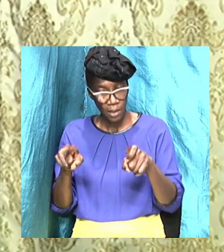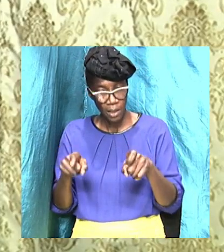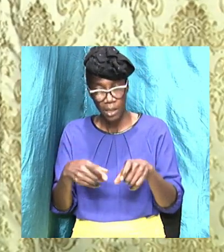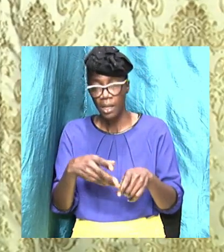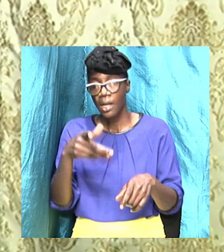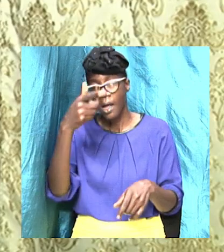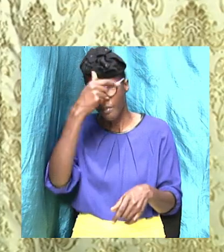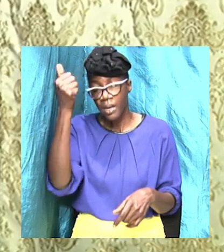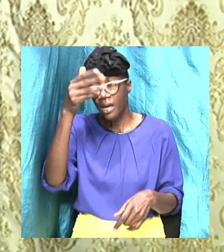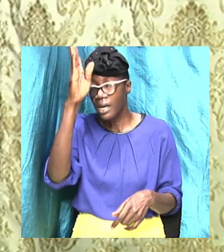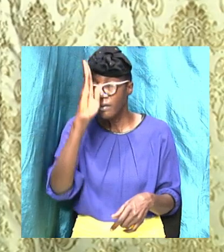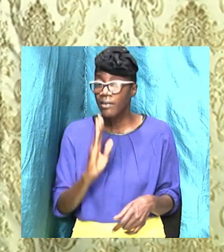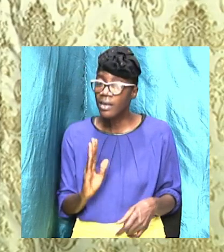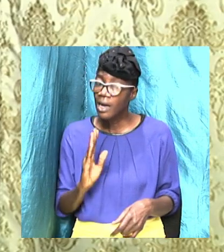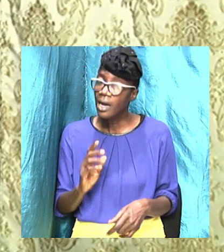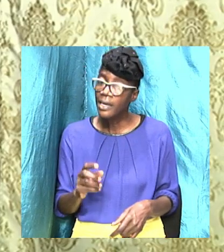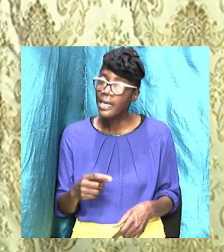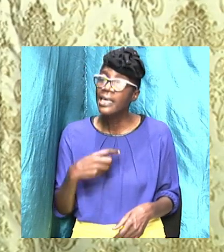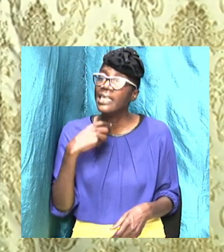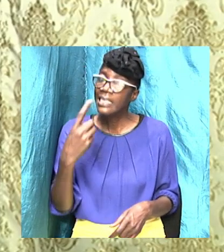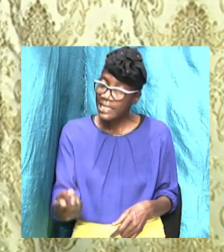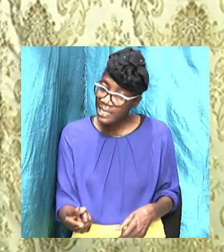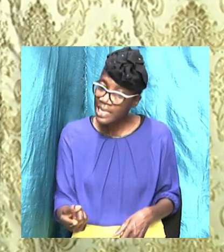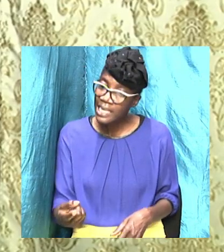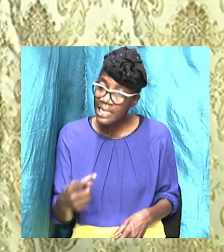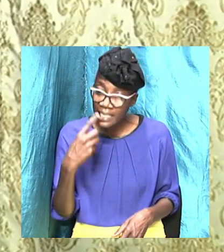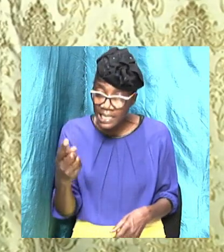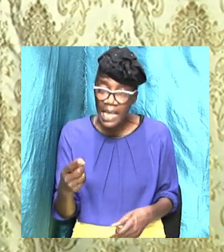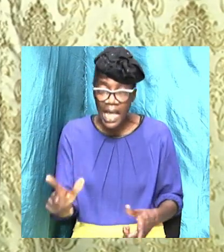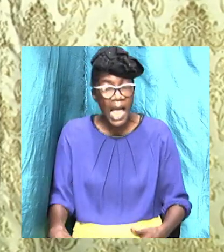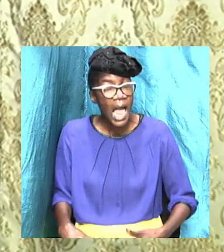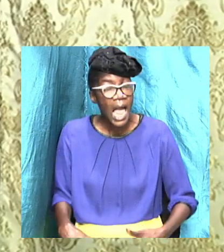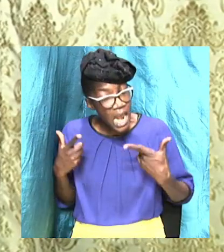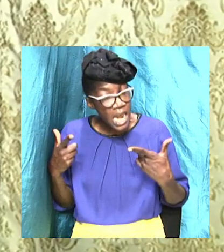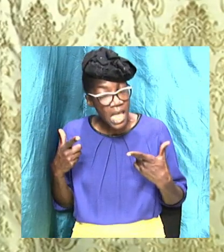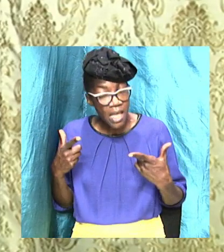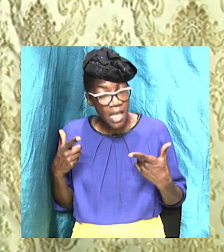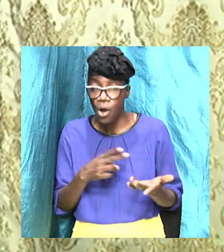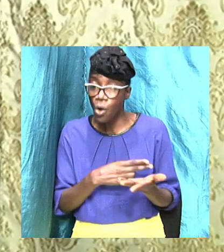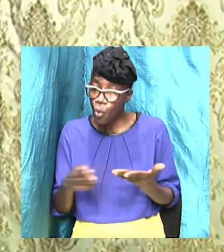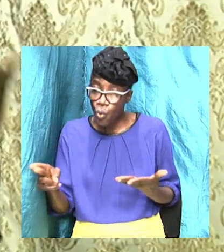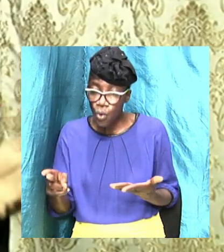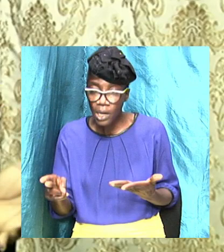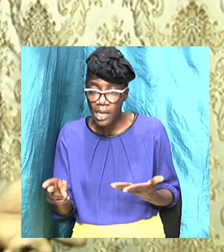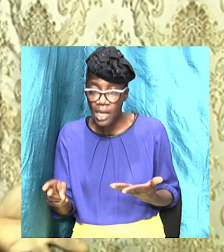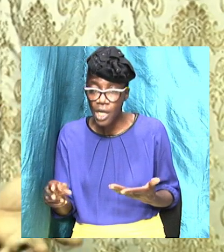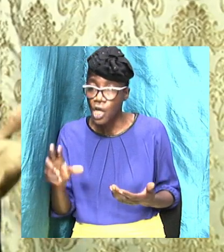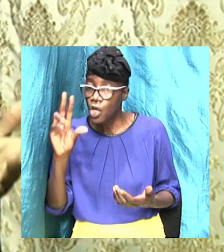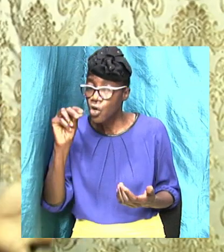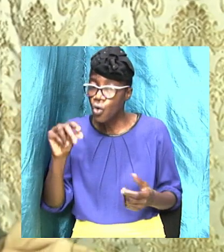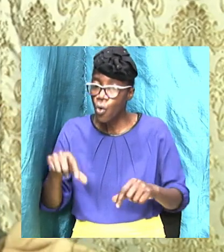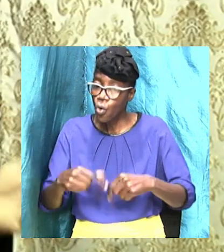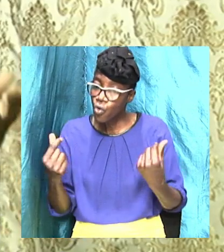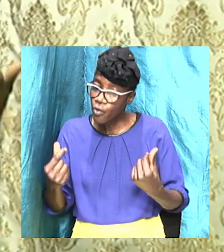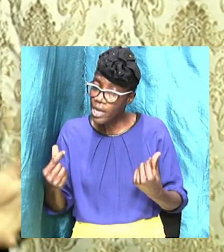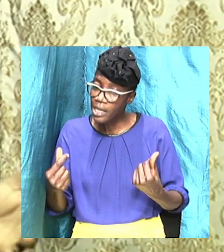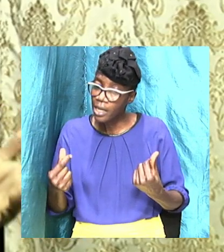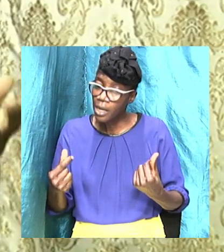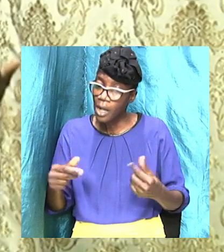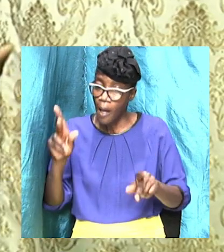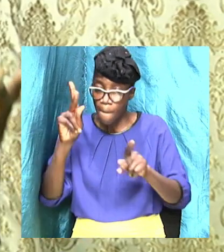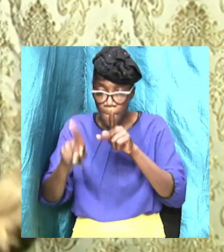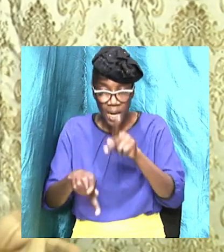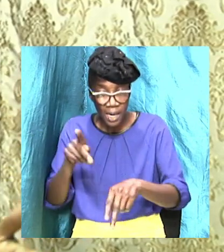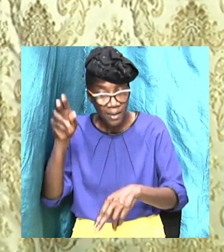and because I, the Lord your God, is holy, and there is no question about that. Amen. There is not a greater being than God, and if God